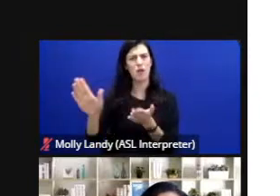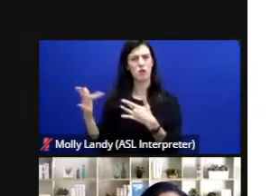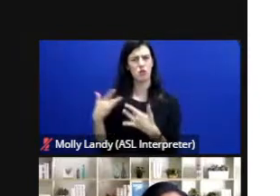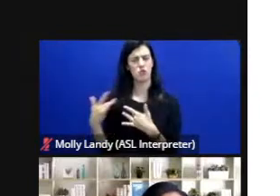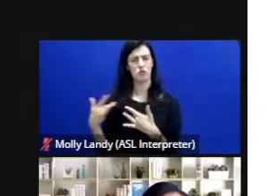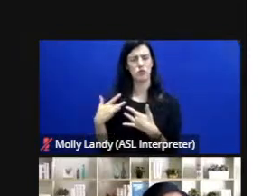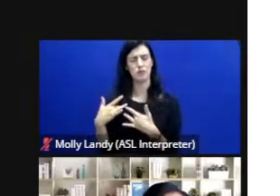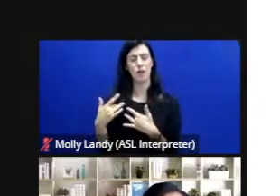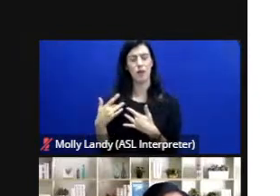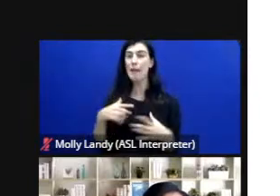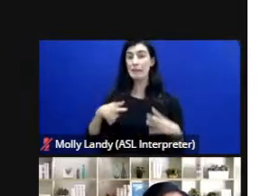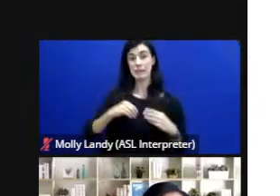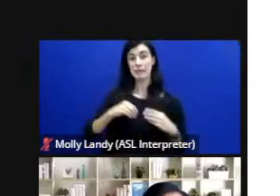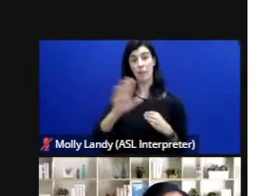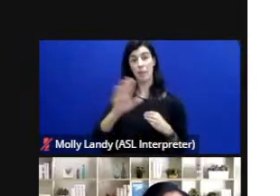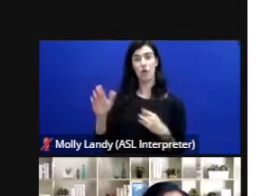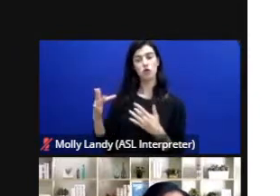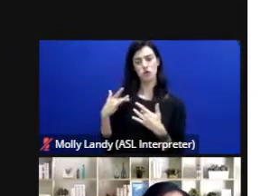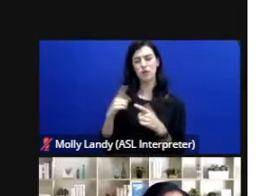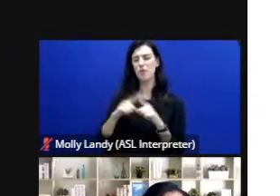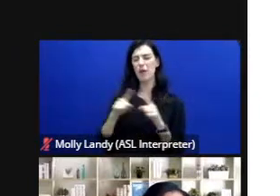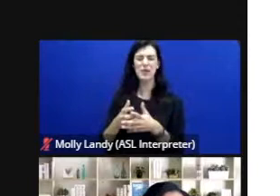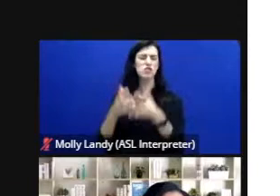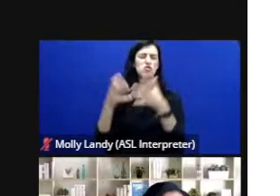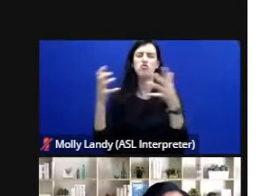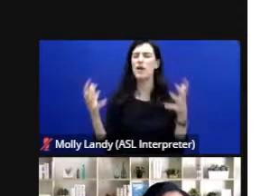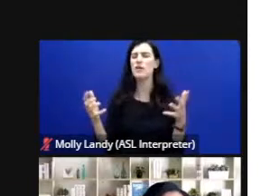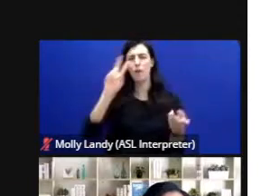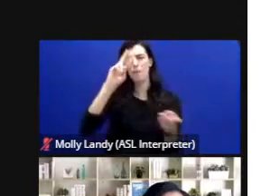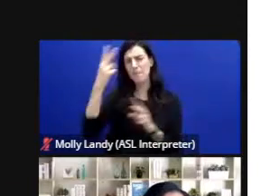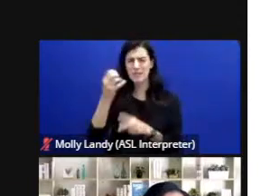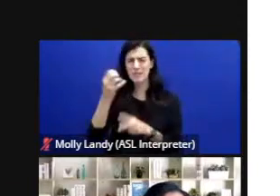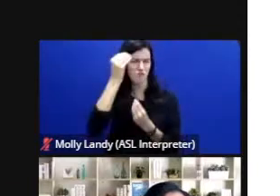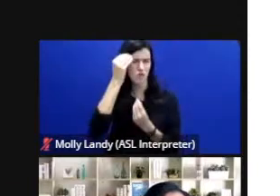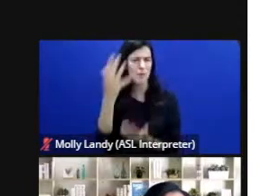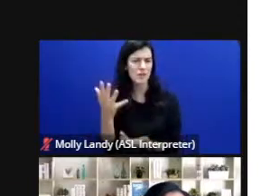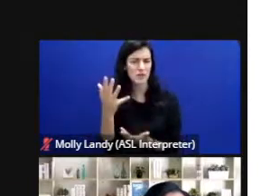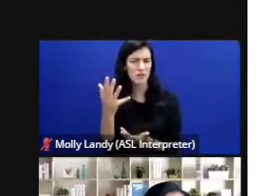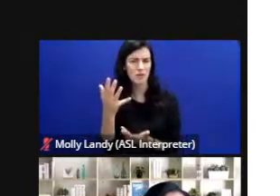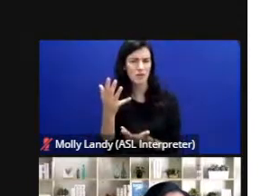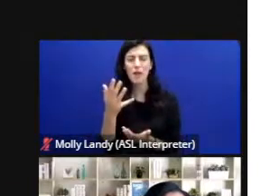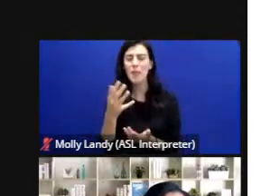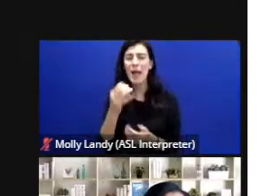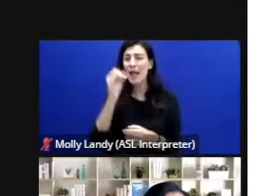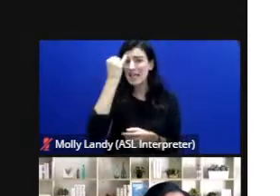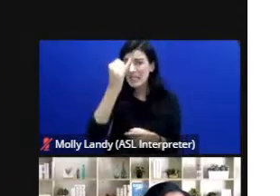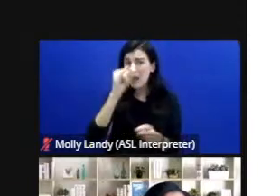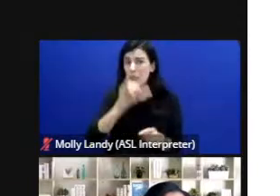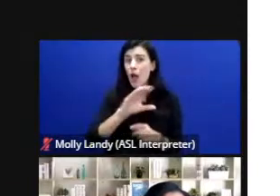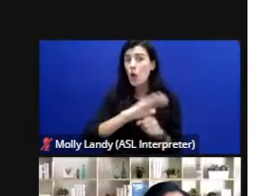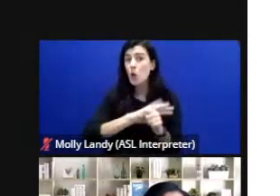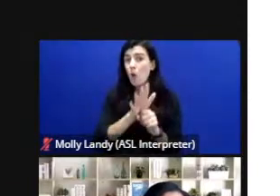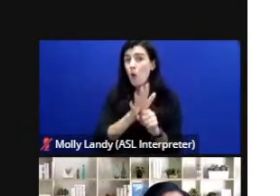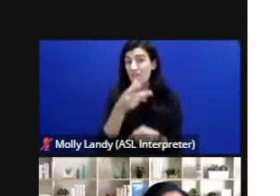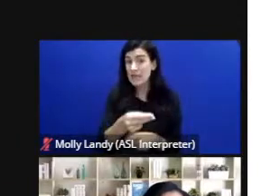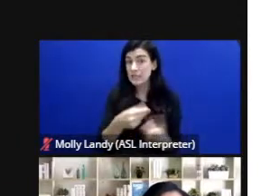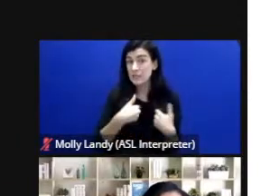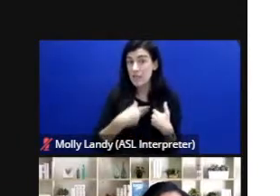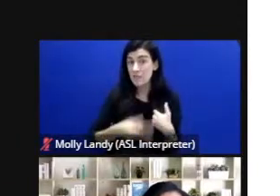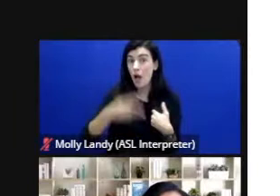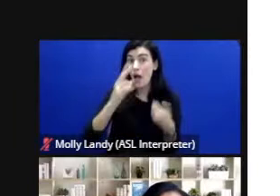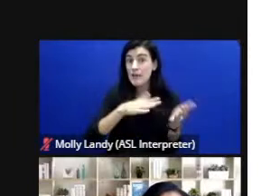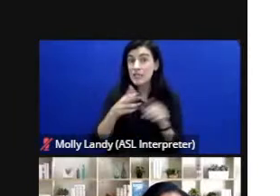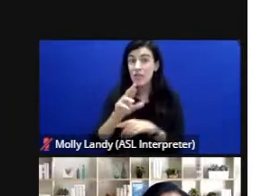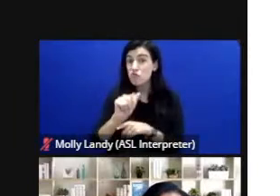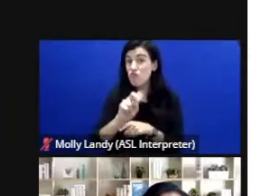great deal of misinformation out there. This idea that COVID vaccines have a high death rate is completely unsubstantiated. Even